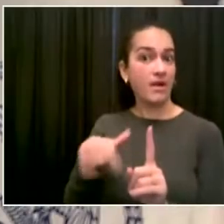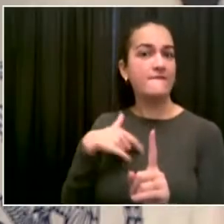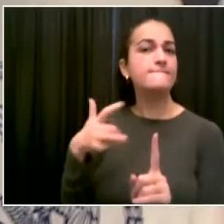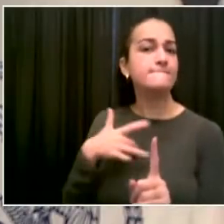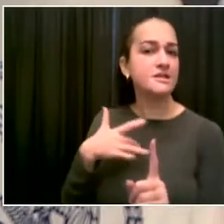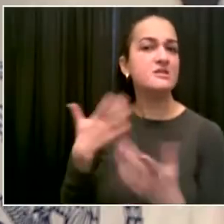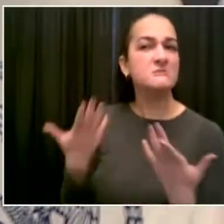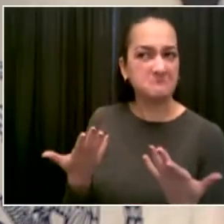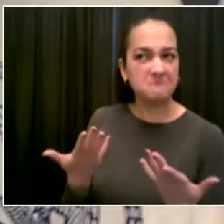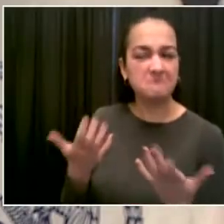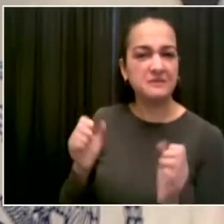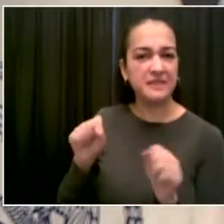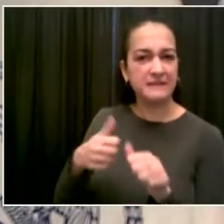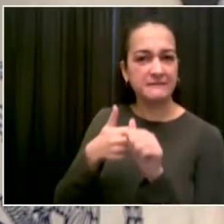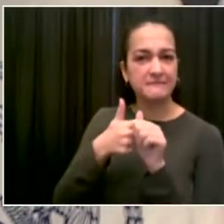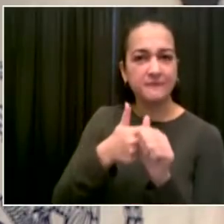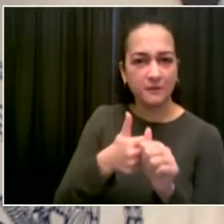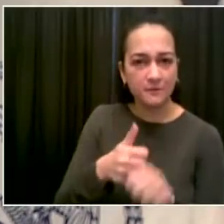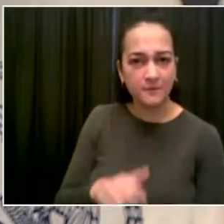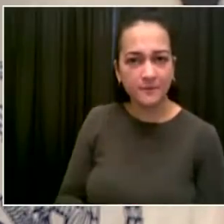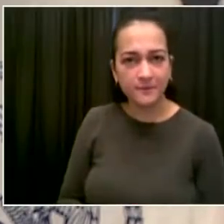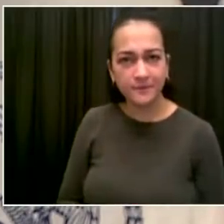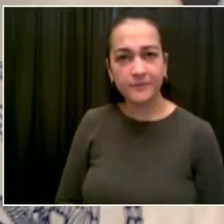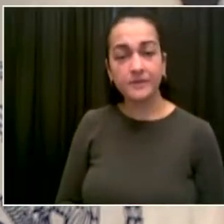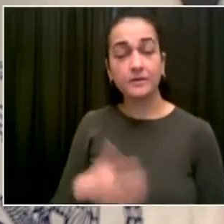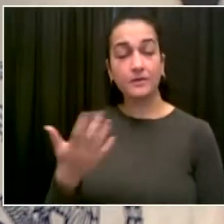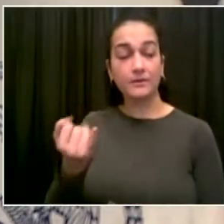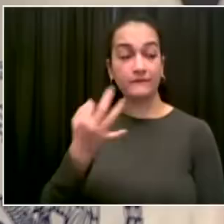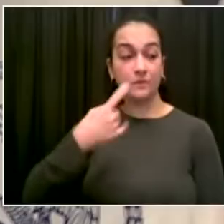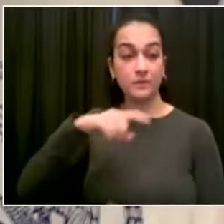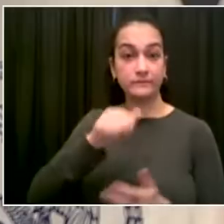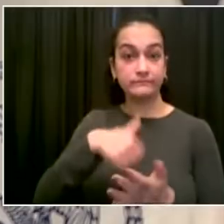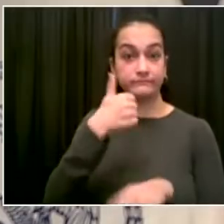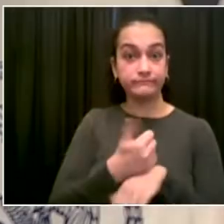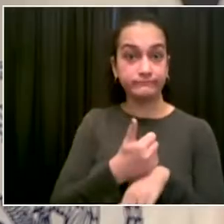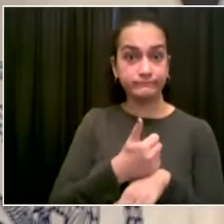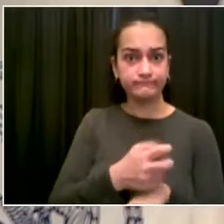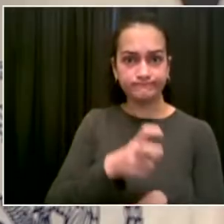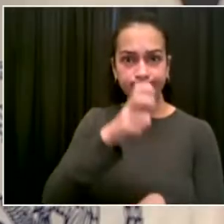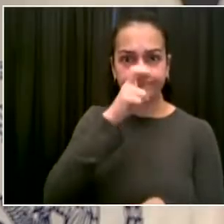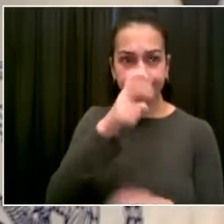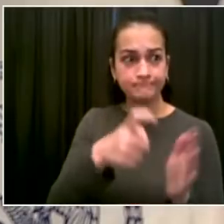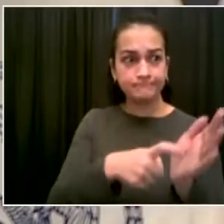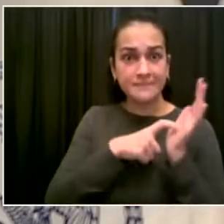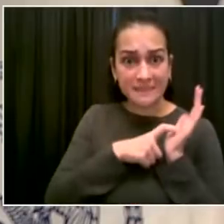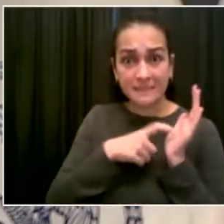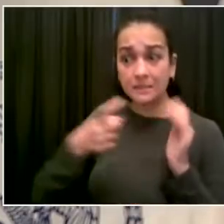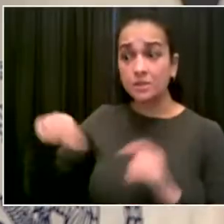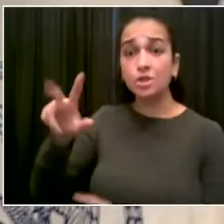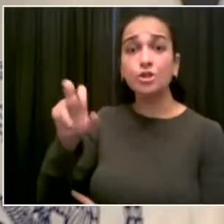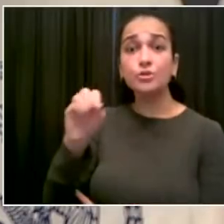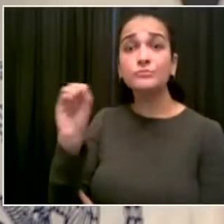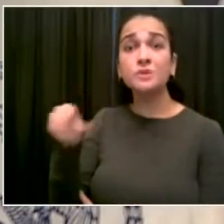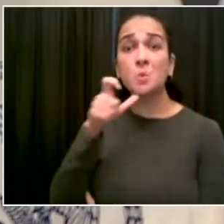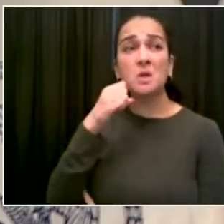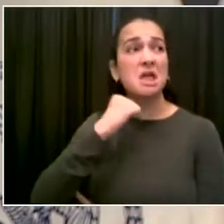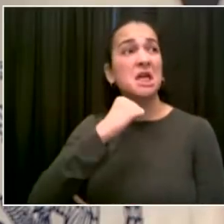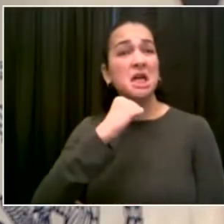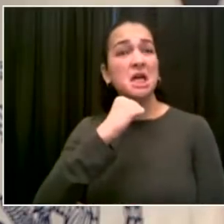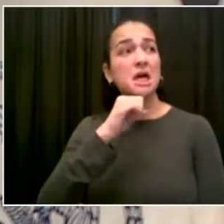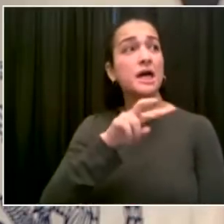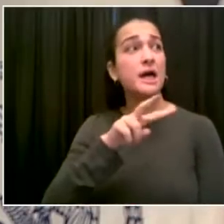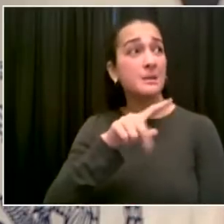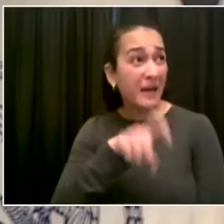effect and they were honored. The city of San Francisco is one of the bigger examples. They put a mandate